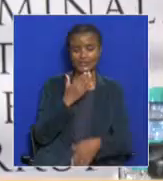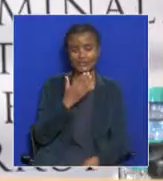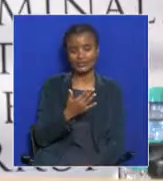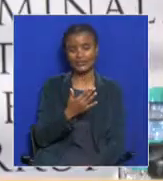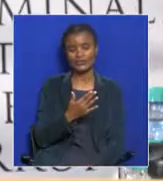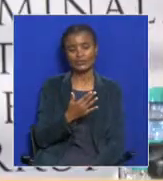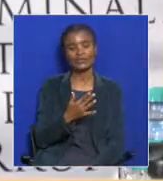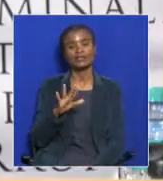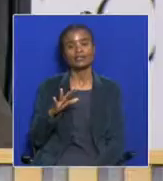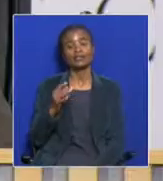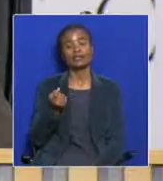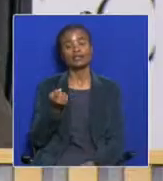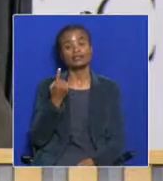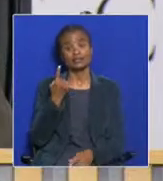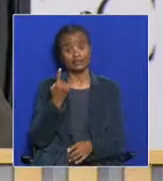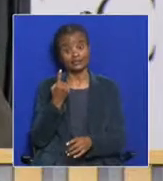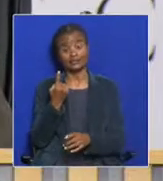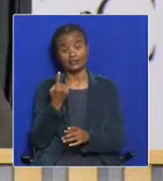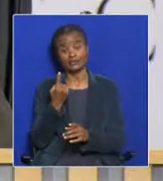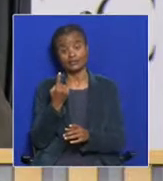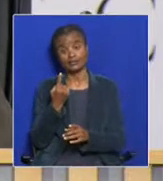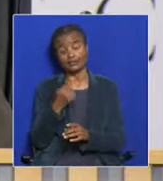Colonel.